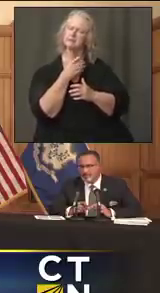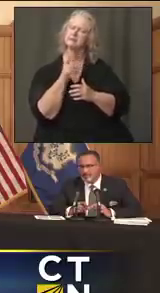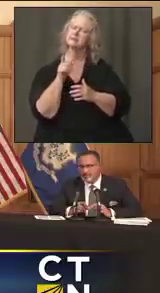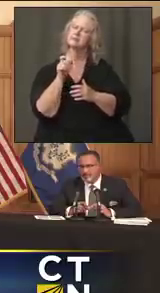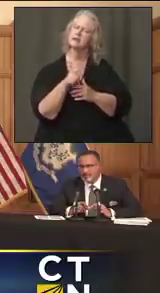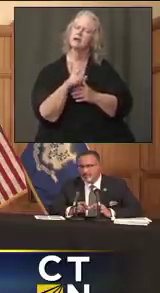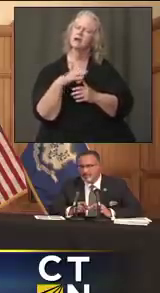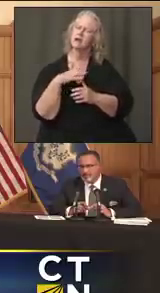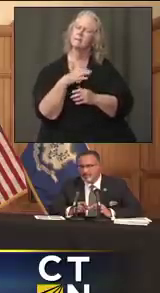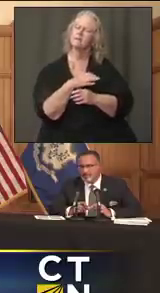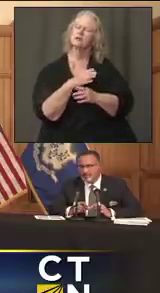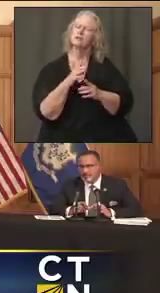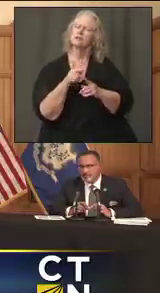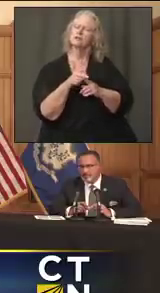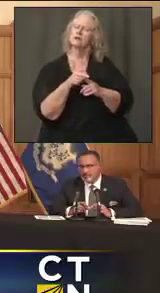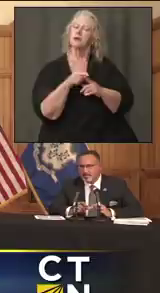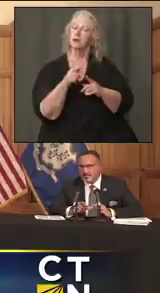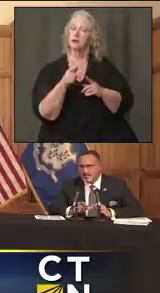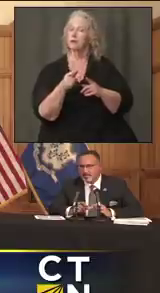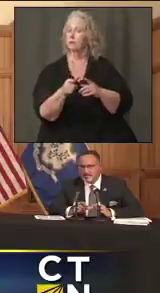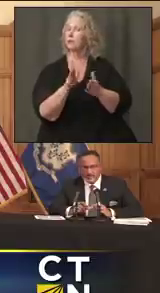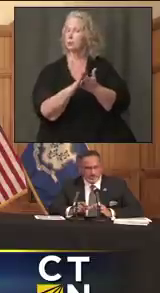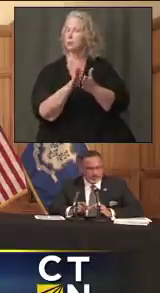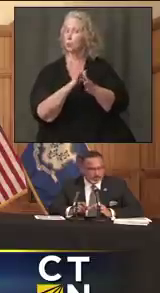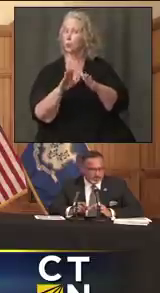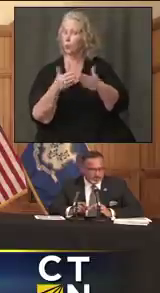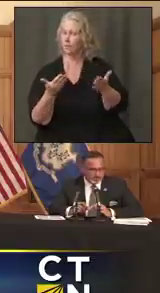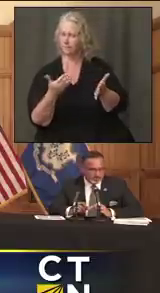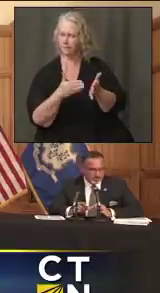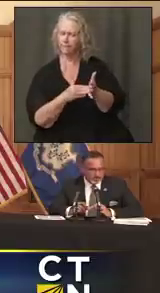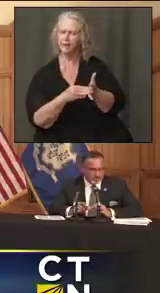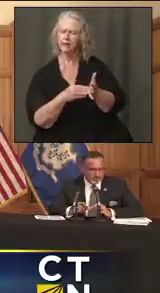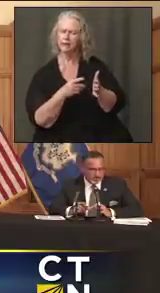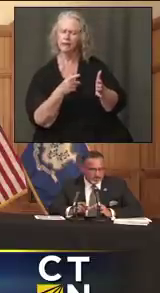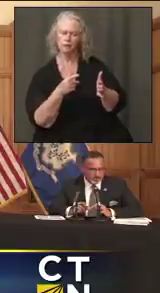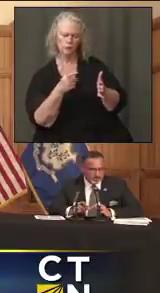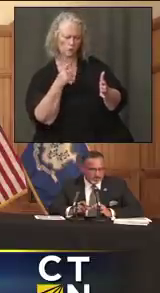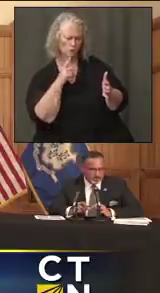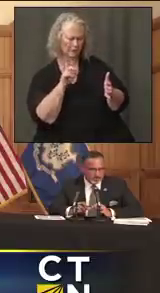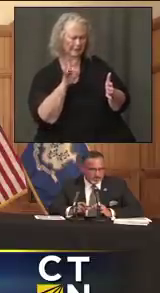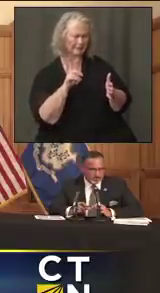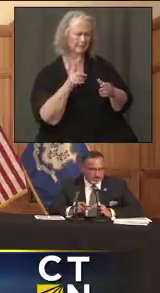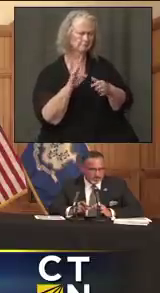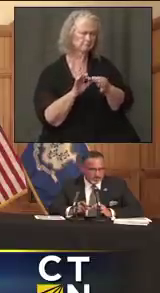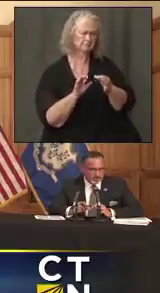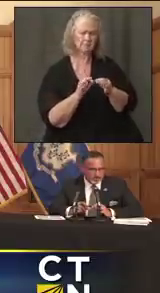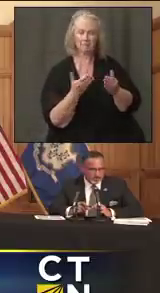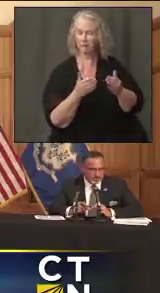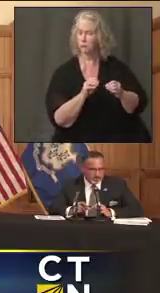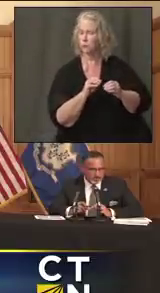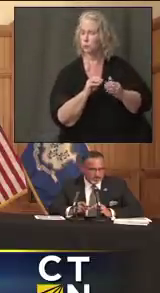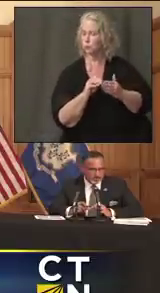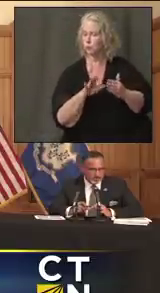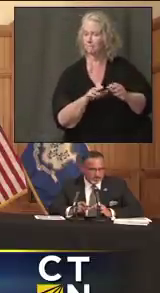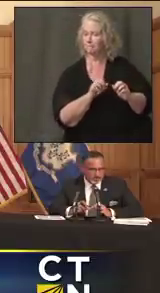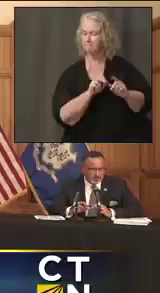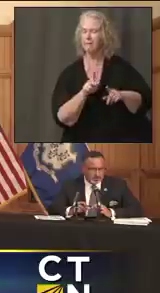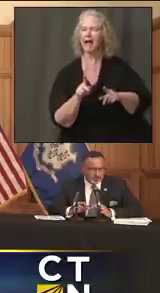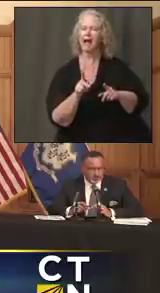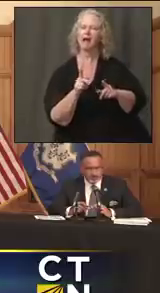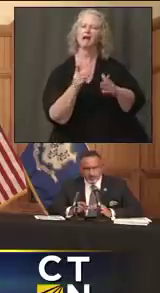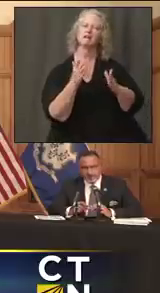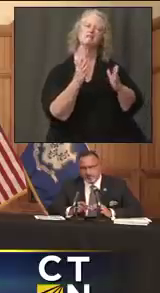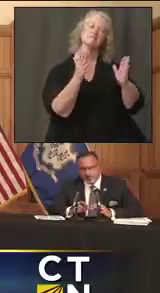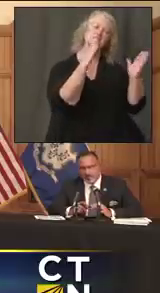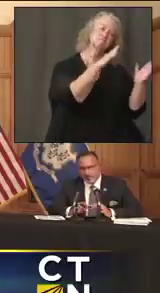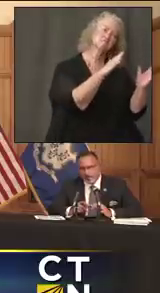regarding the school reopenings. I know at one point there was talk about students coming back to school in shifts, like